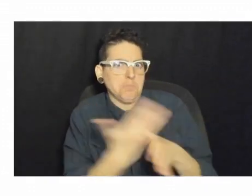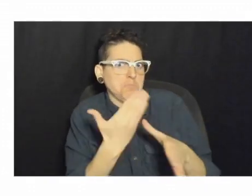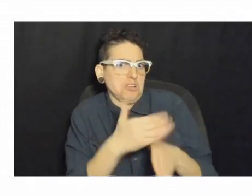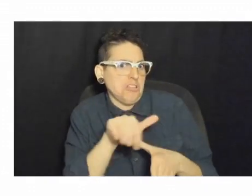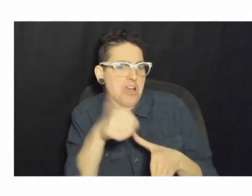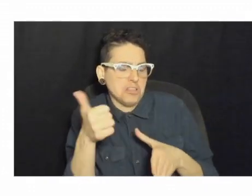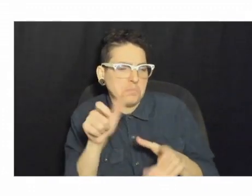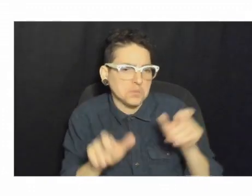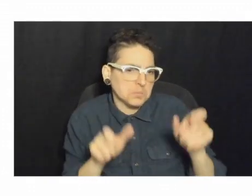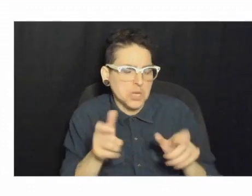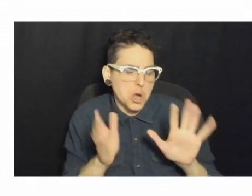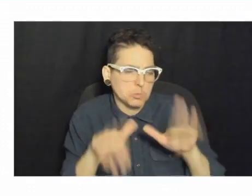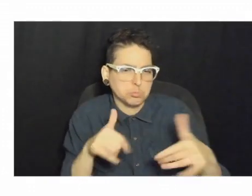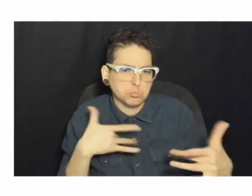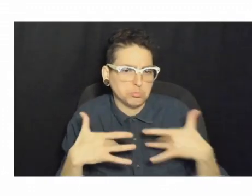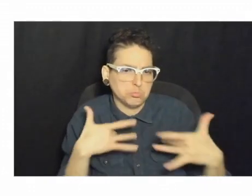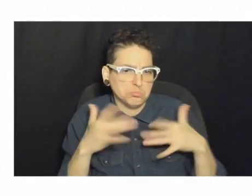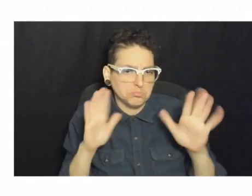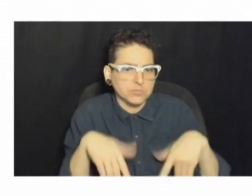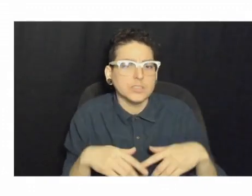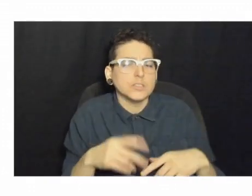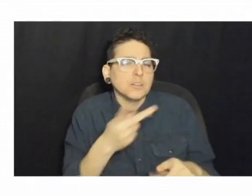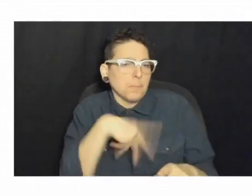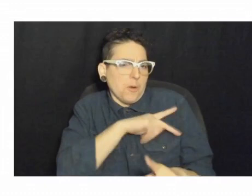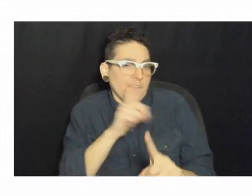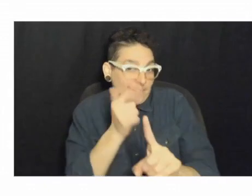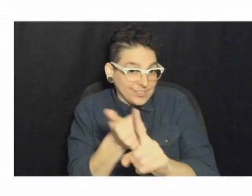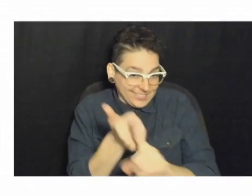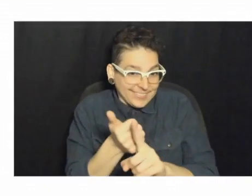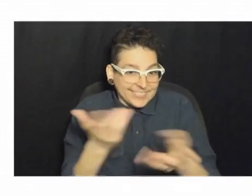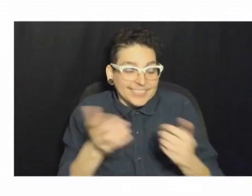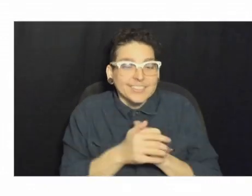move that as is useful for you.